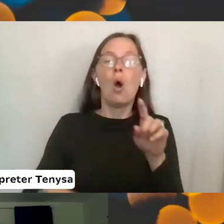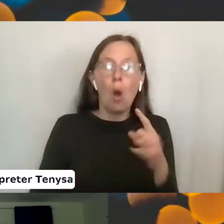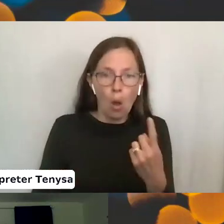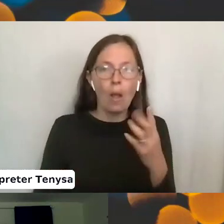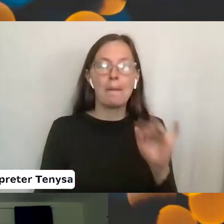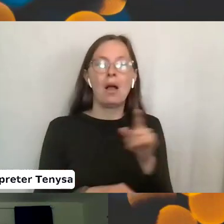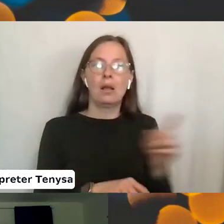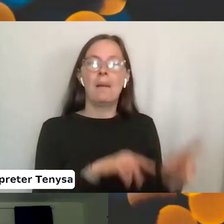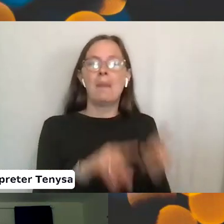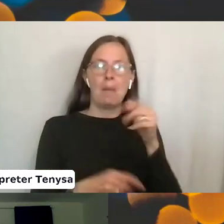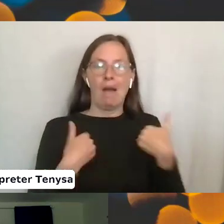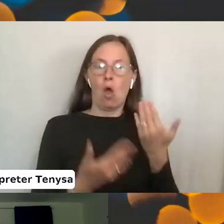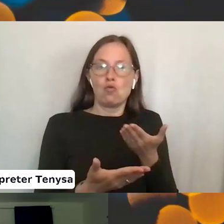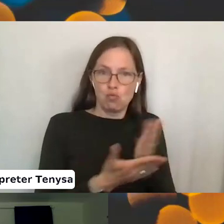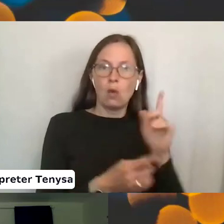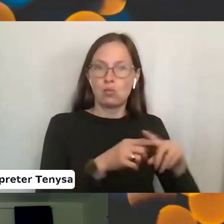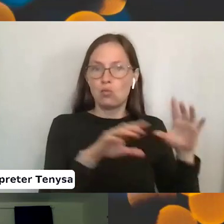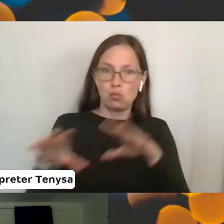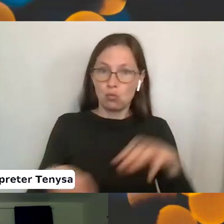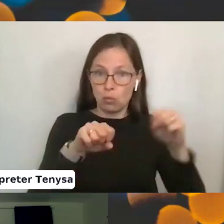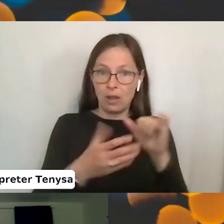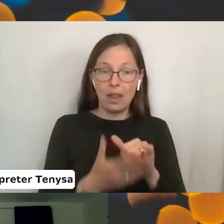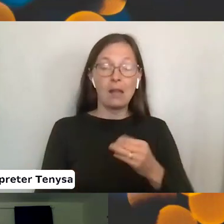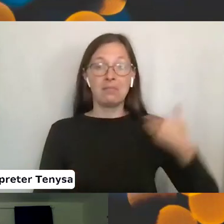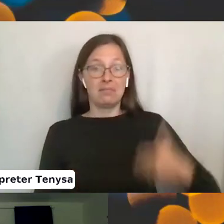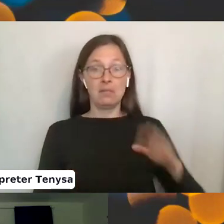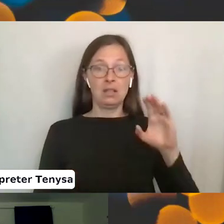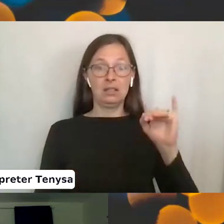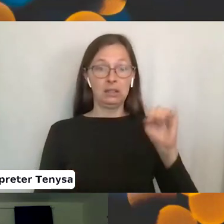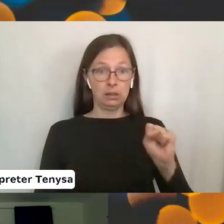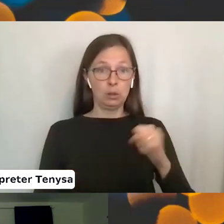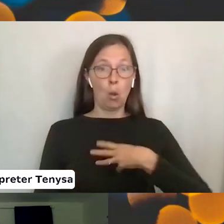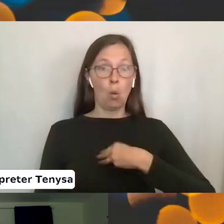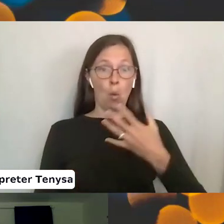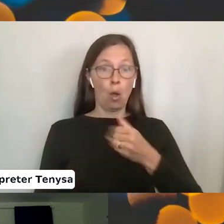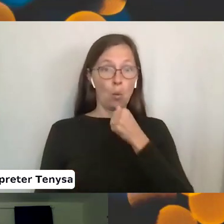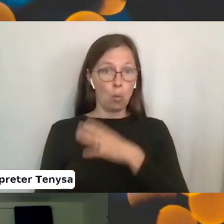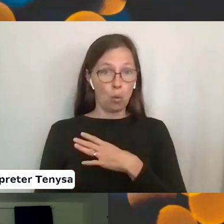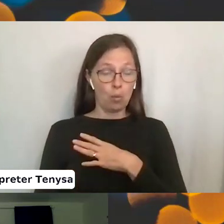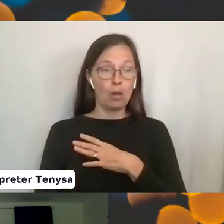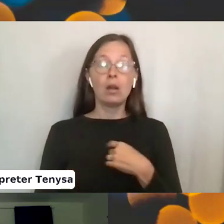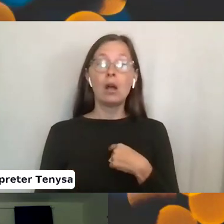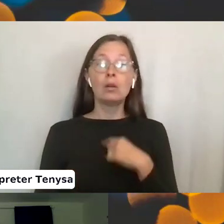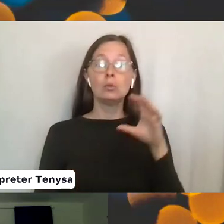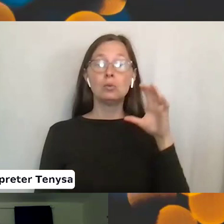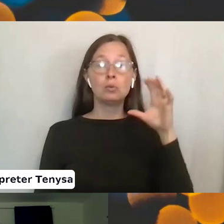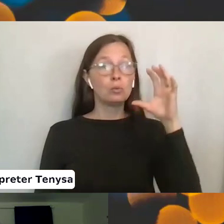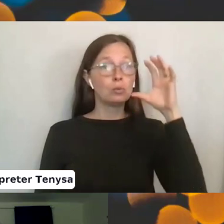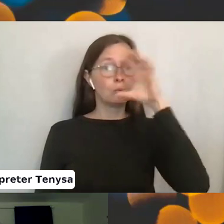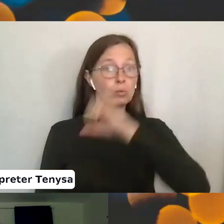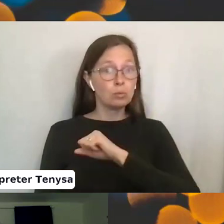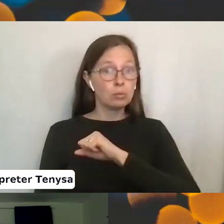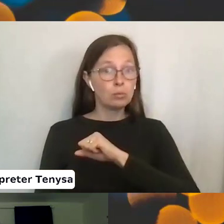reclaim it, and that as a cis white woman making the assumption I